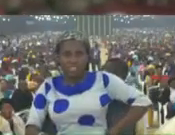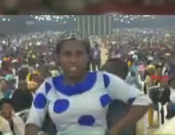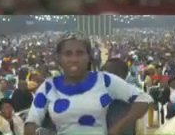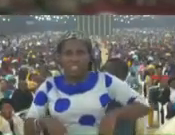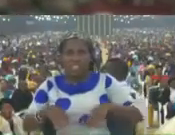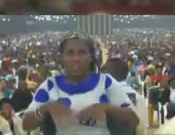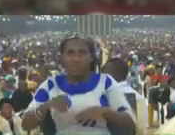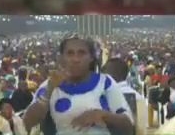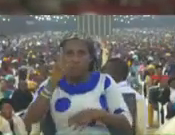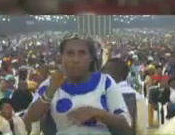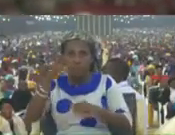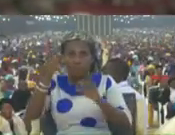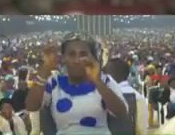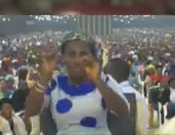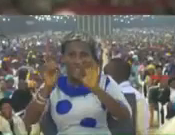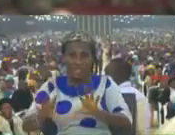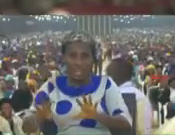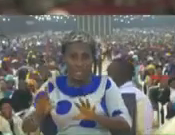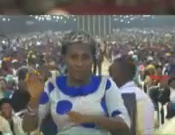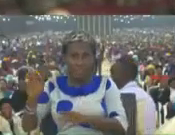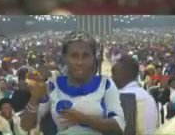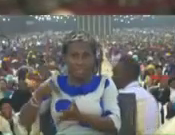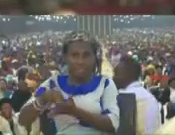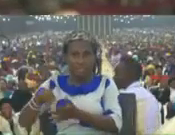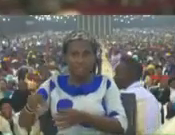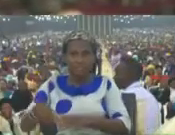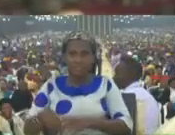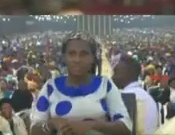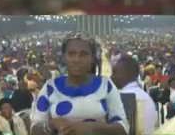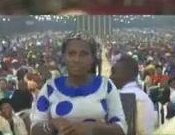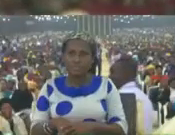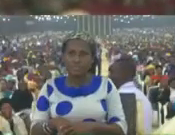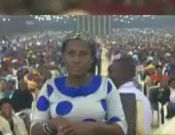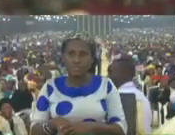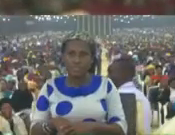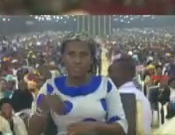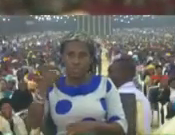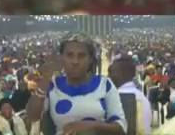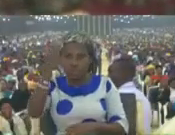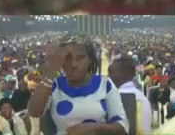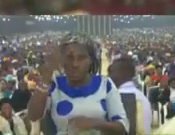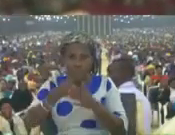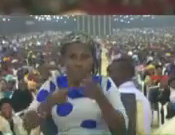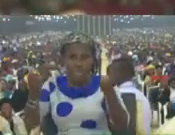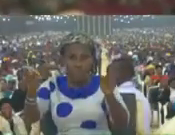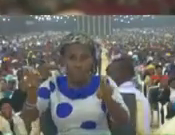one of the teachers at Rondobos High School. You know what happened?